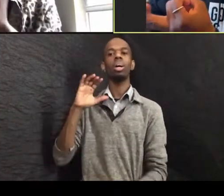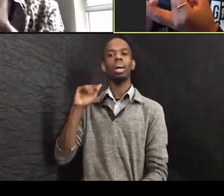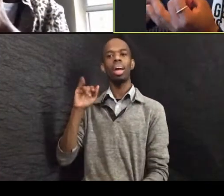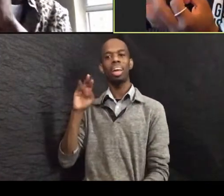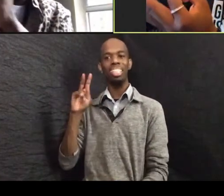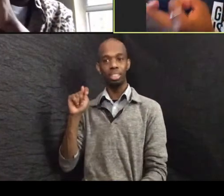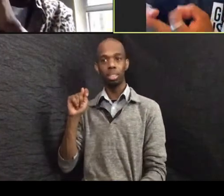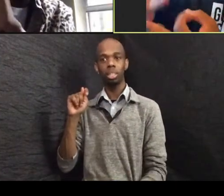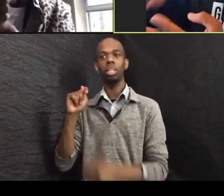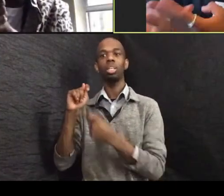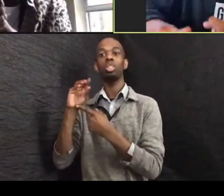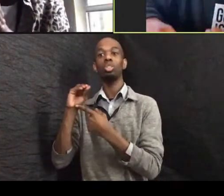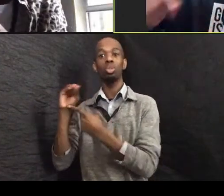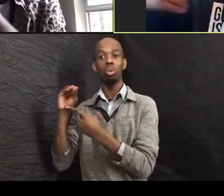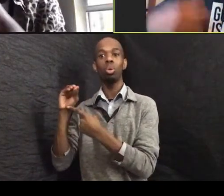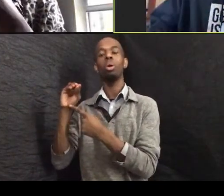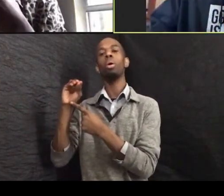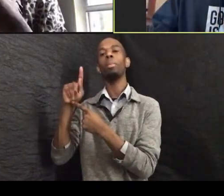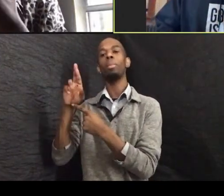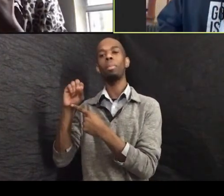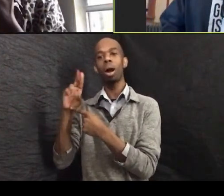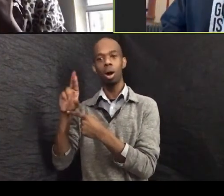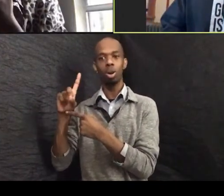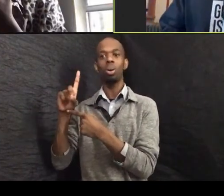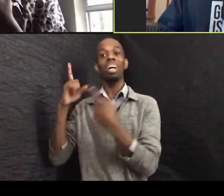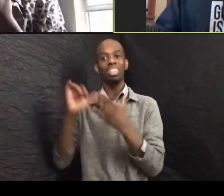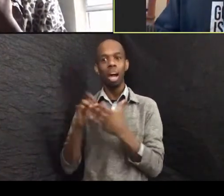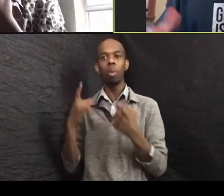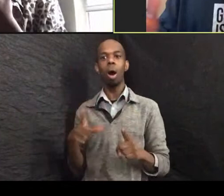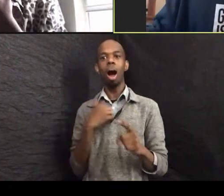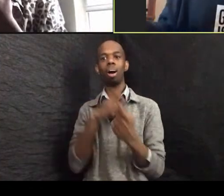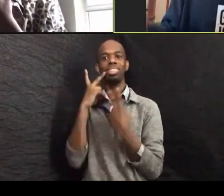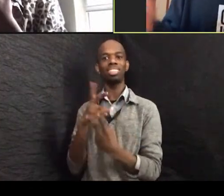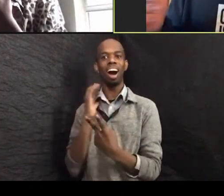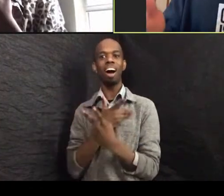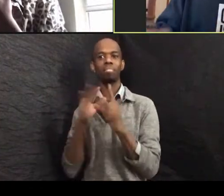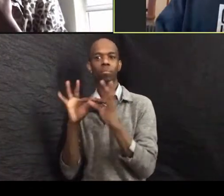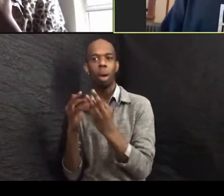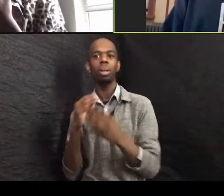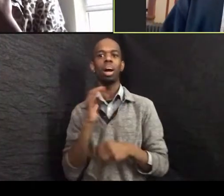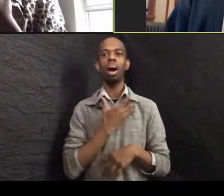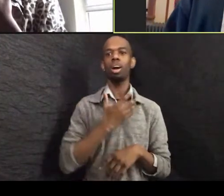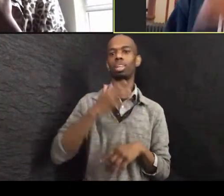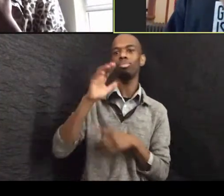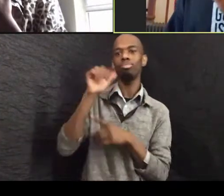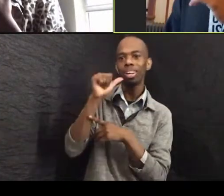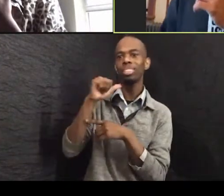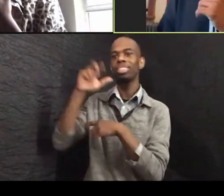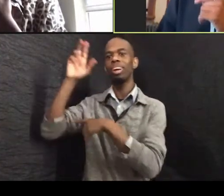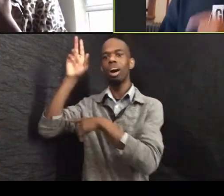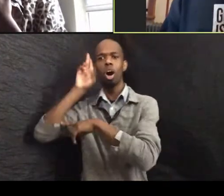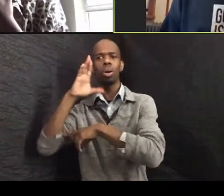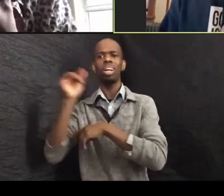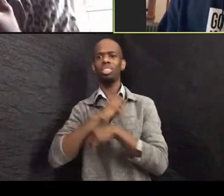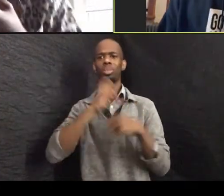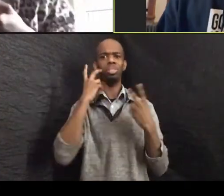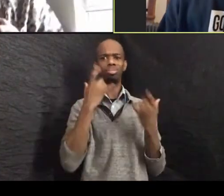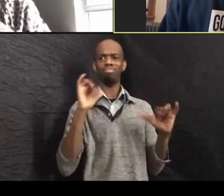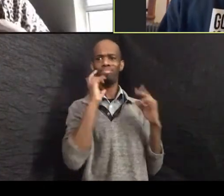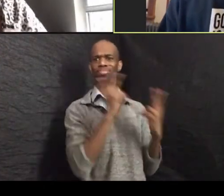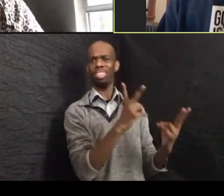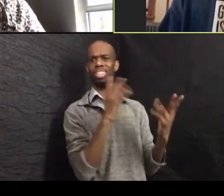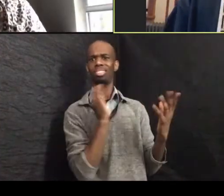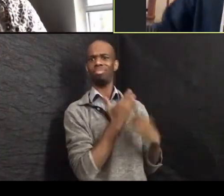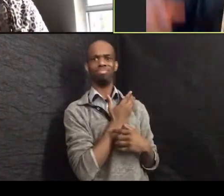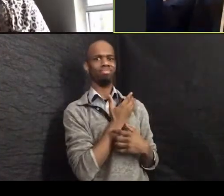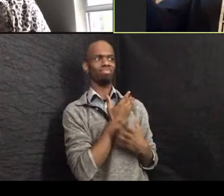granddaddies out there, our aunties and uncles, our fam. And, you know, and then you had the white people that still come and they trying to shush them and all that kind of stuff. They trying to, you know what I